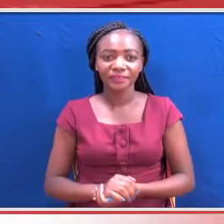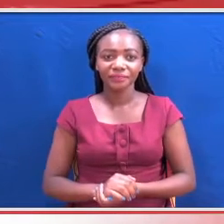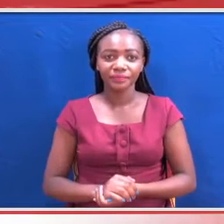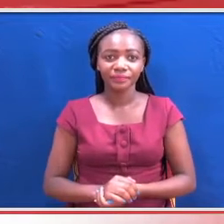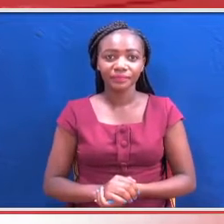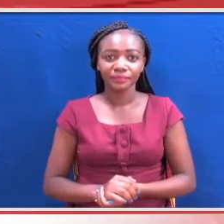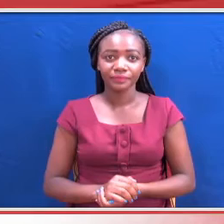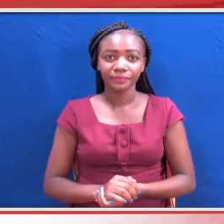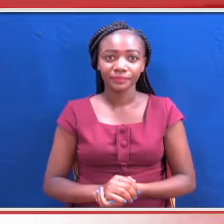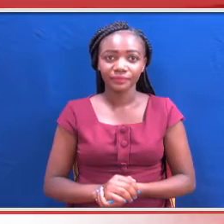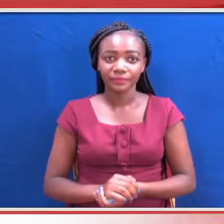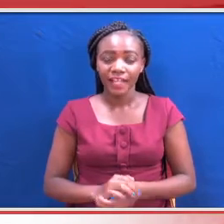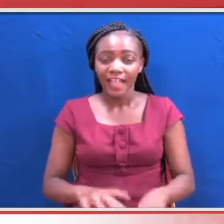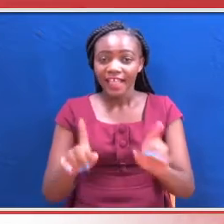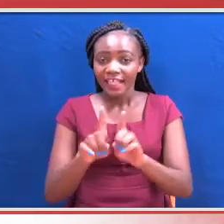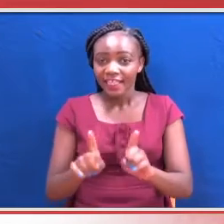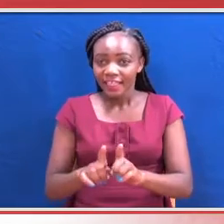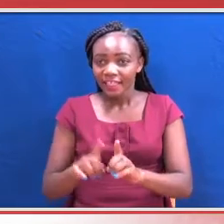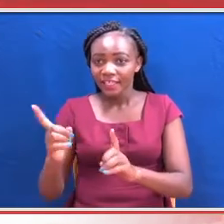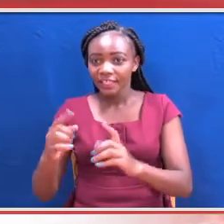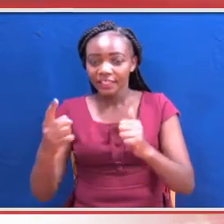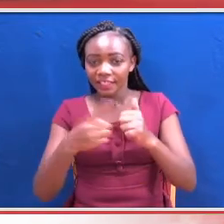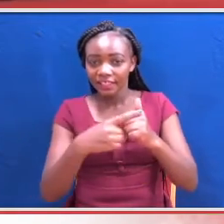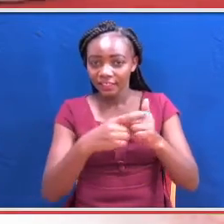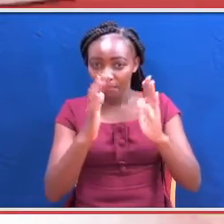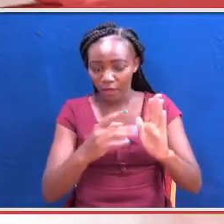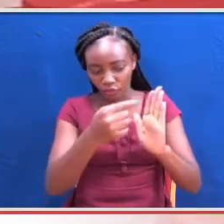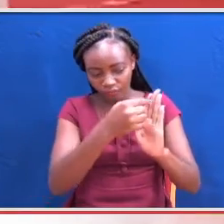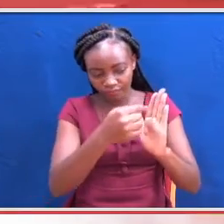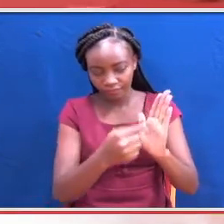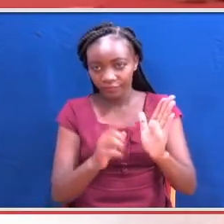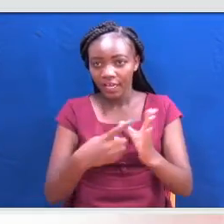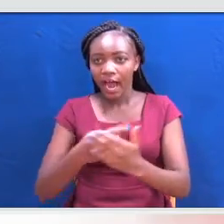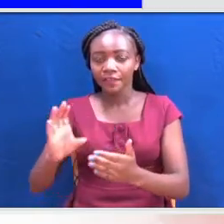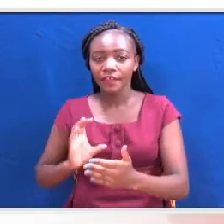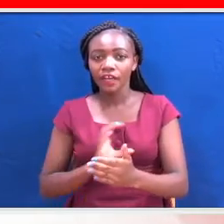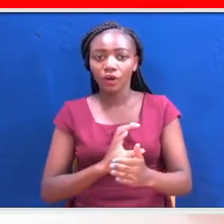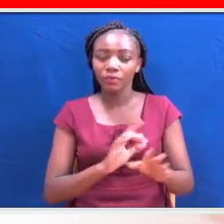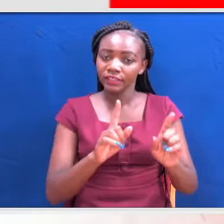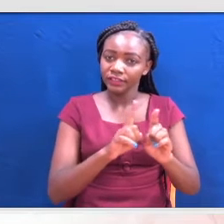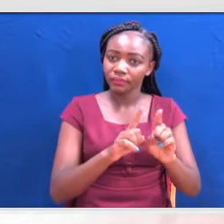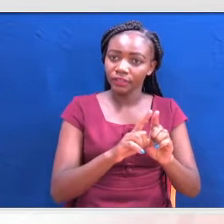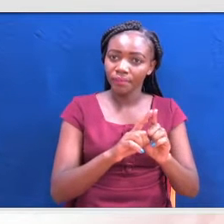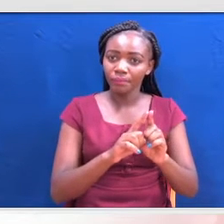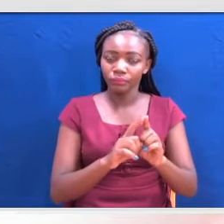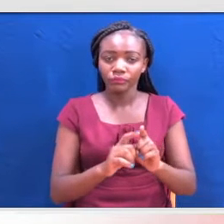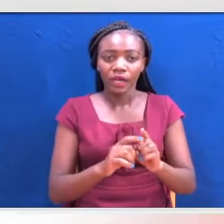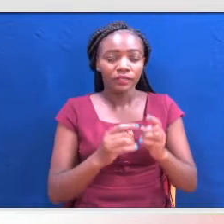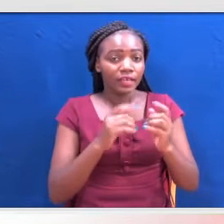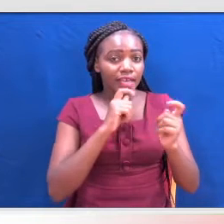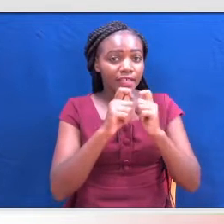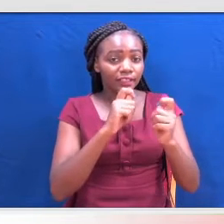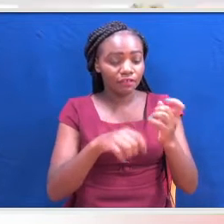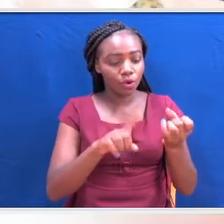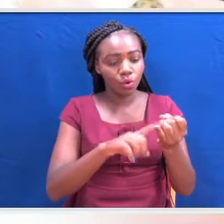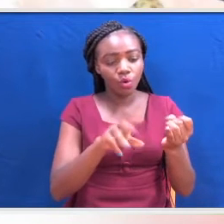Your Honor. Ndere is the sixth on the JSC list, the commission having interviewed Justices Juma Said Chitembwe, Martha